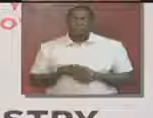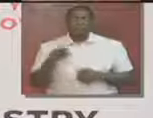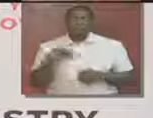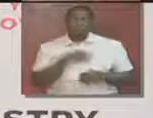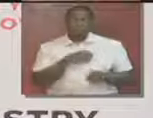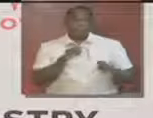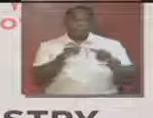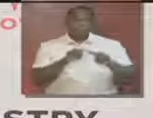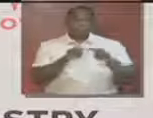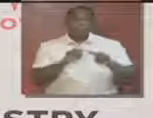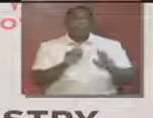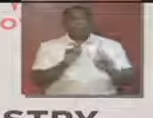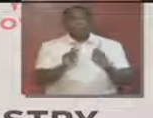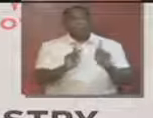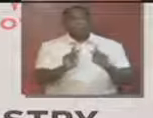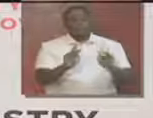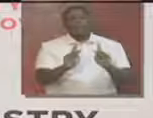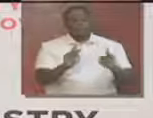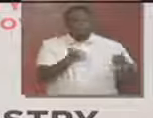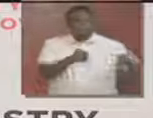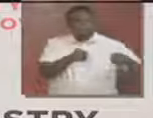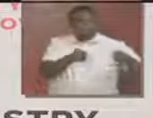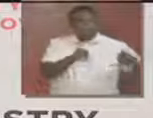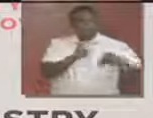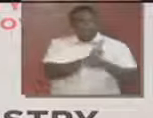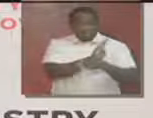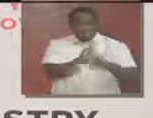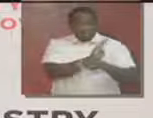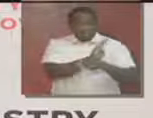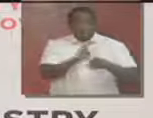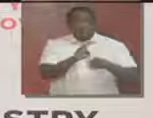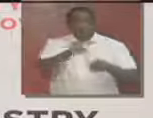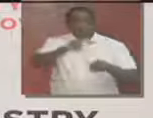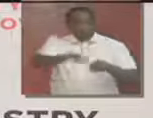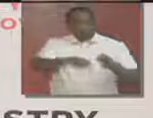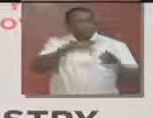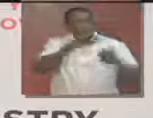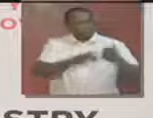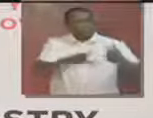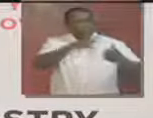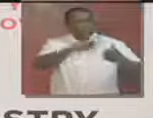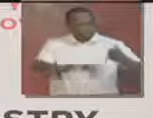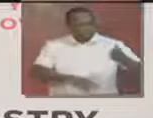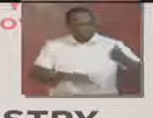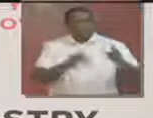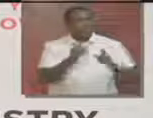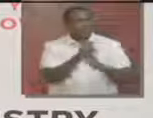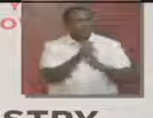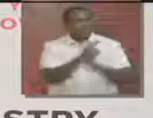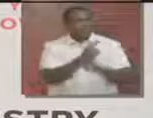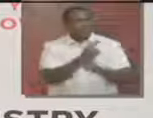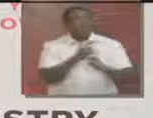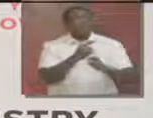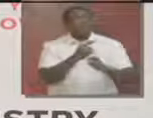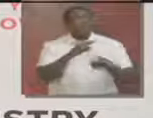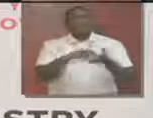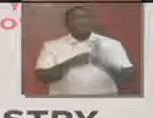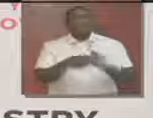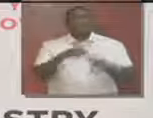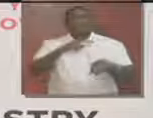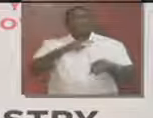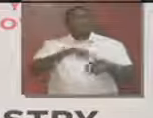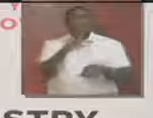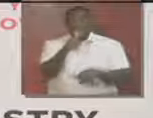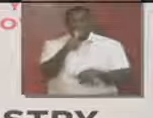industries to make all the necessary changes, arrangements, and scheduling to fall within the recommendations, fall within the recommended